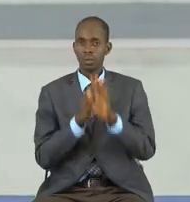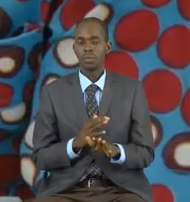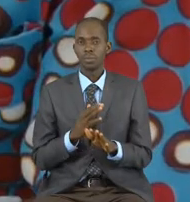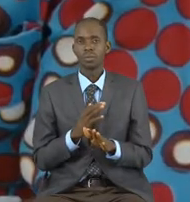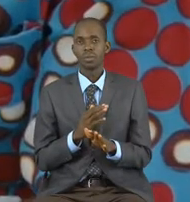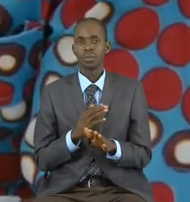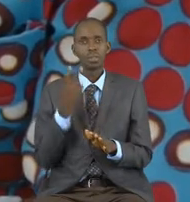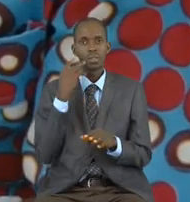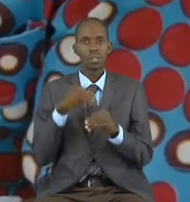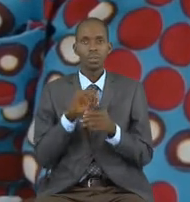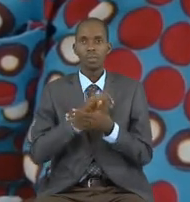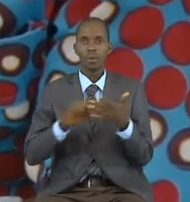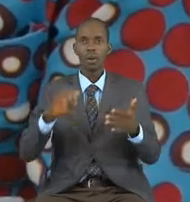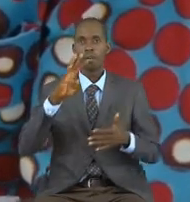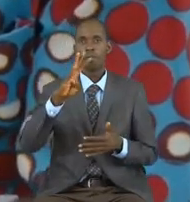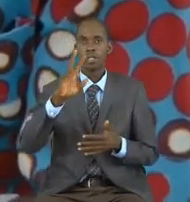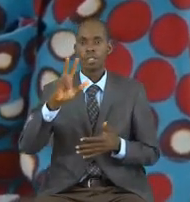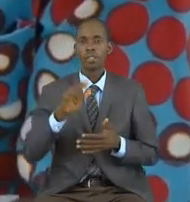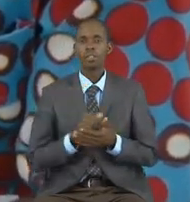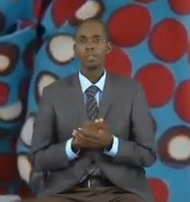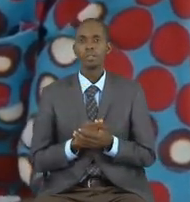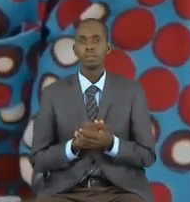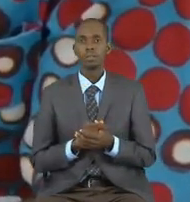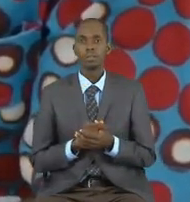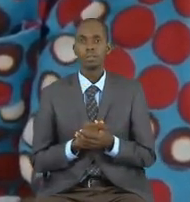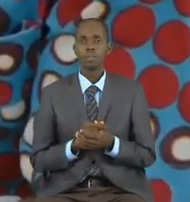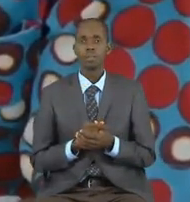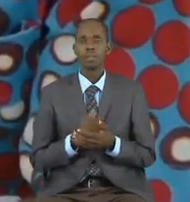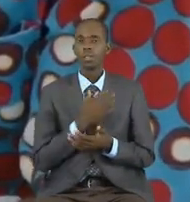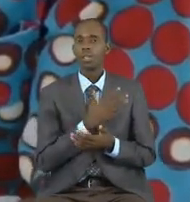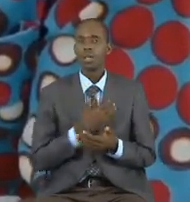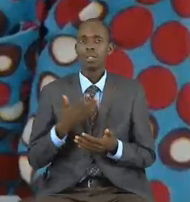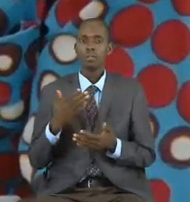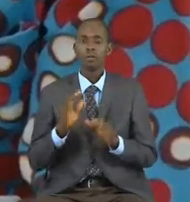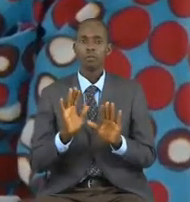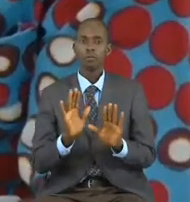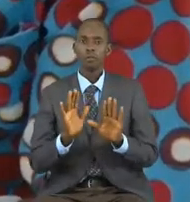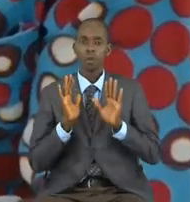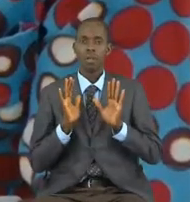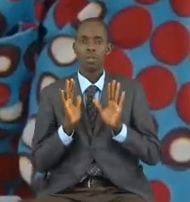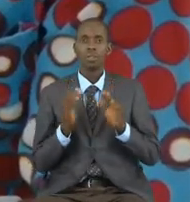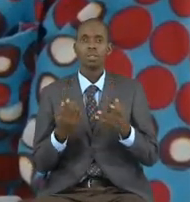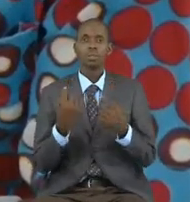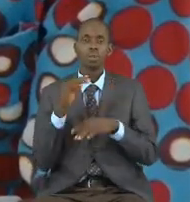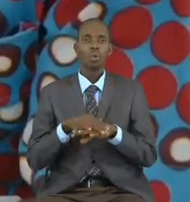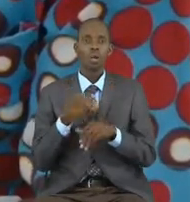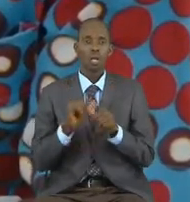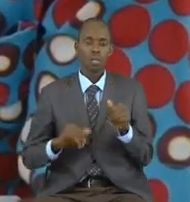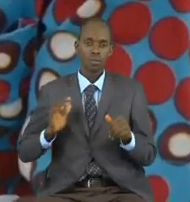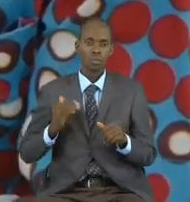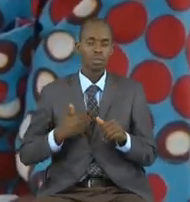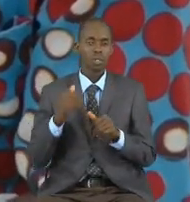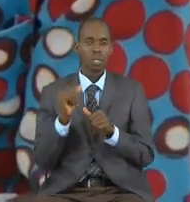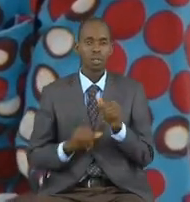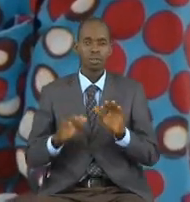In verse 43, and fear came upon every soul in the community.